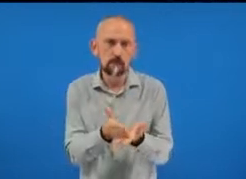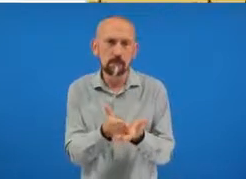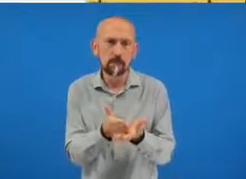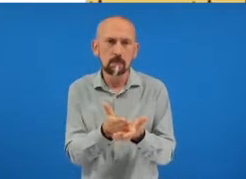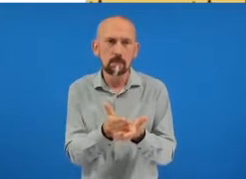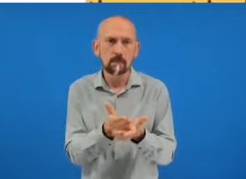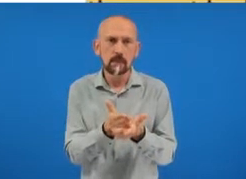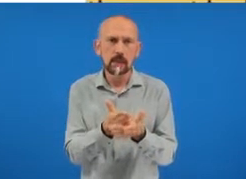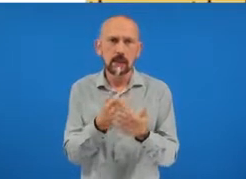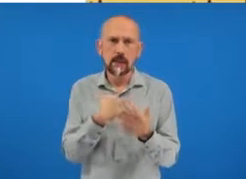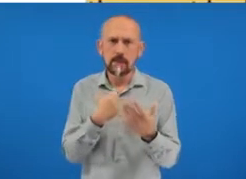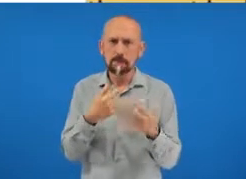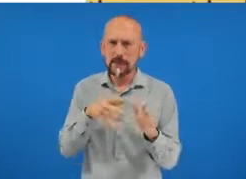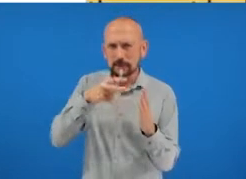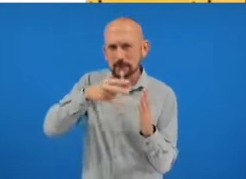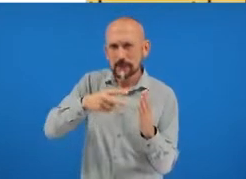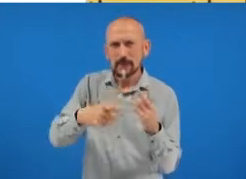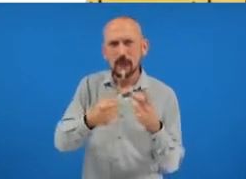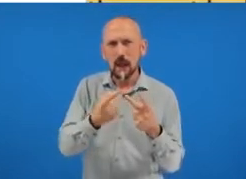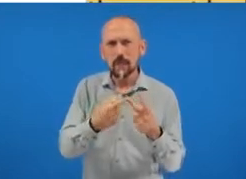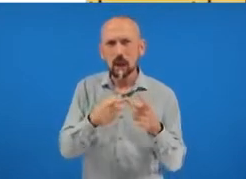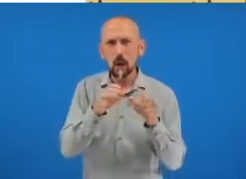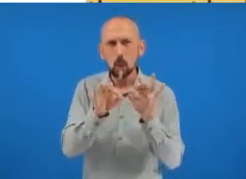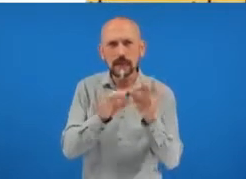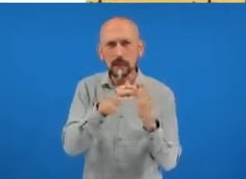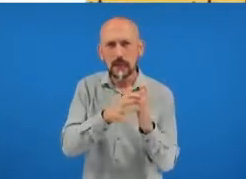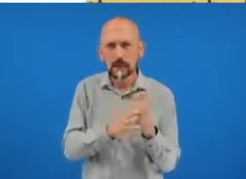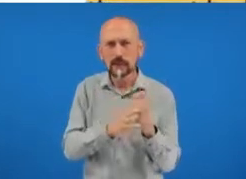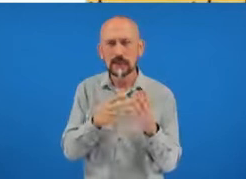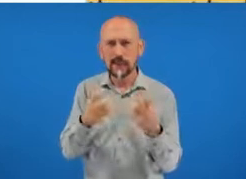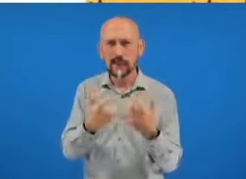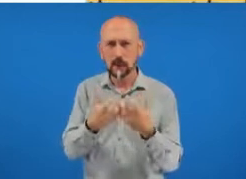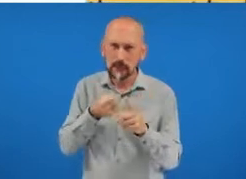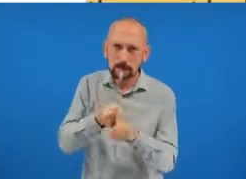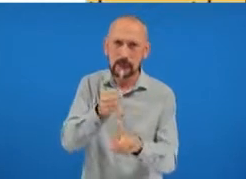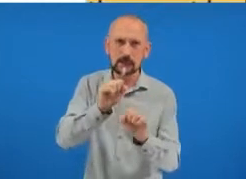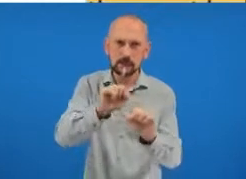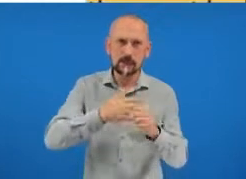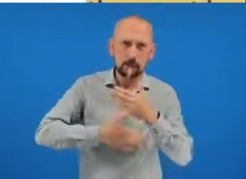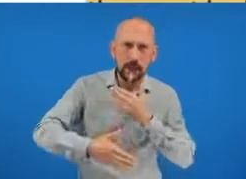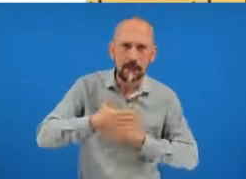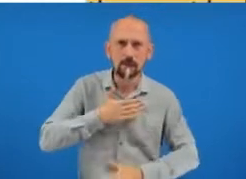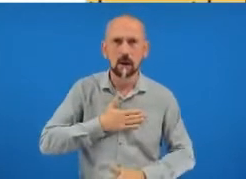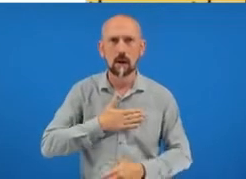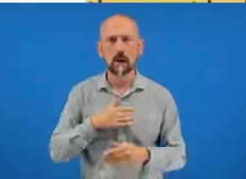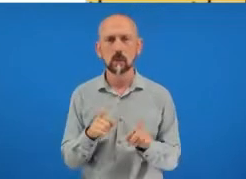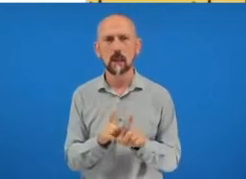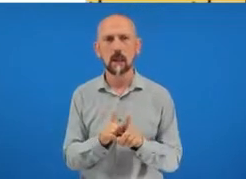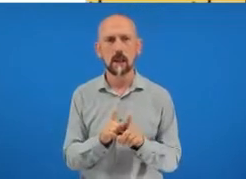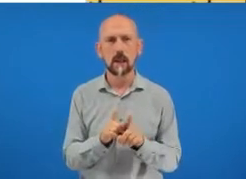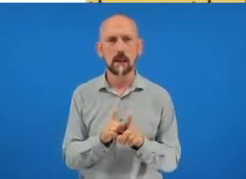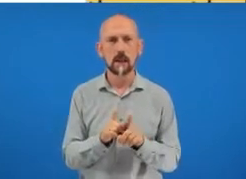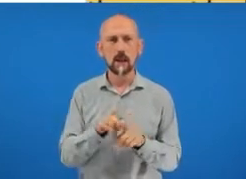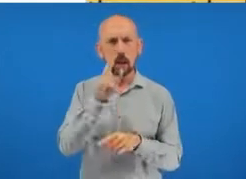I was looking at some of the other questionnaires of how it affects how we behave as well. And it looks as though that there's been a bit